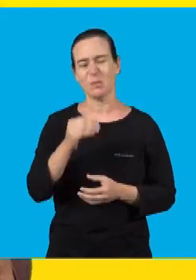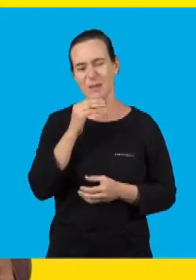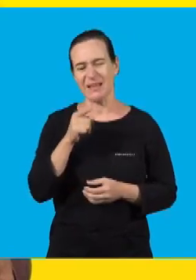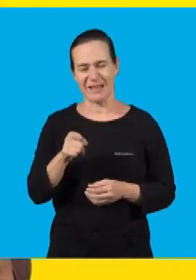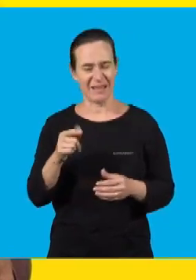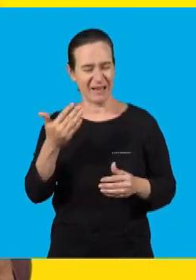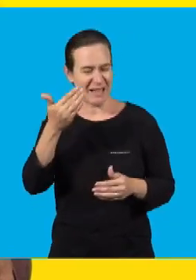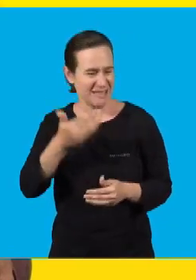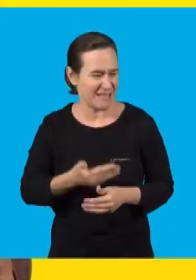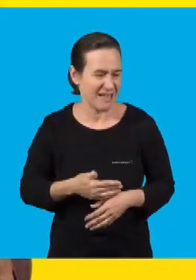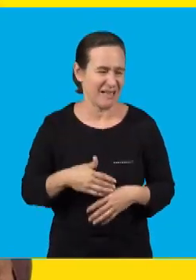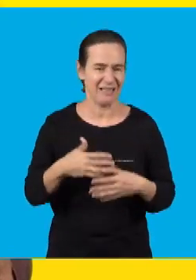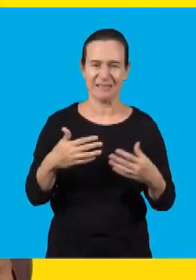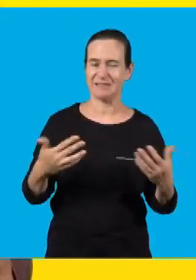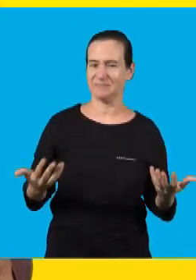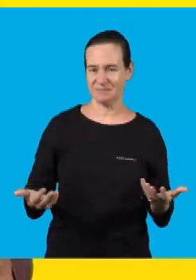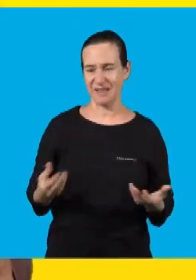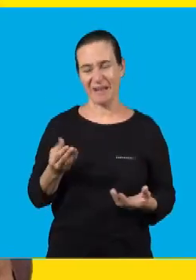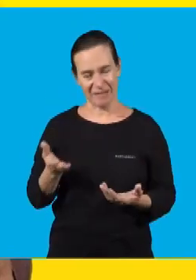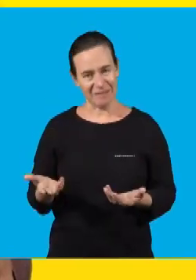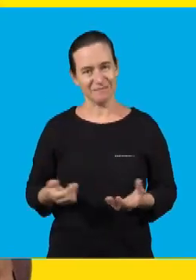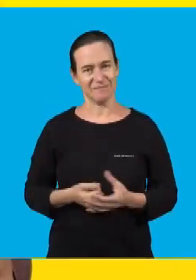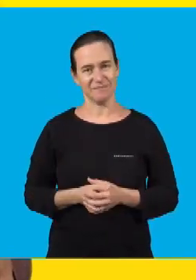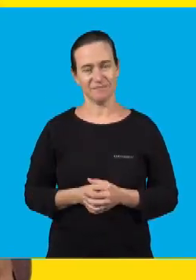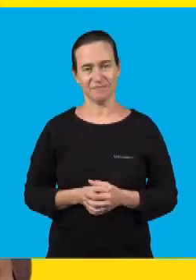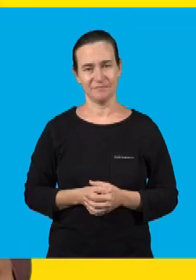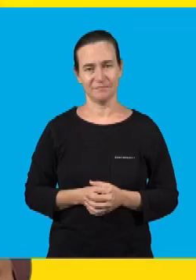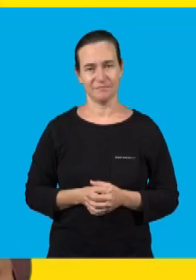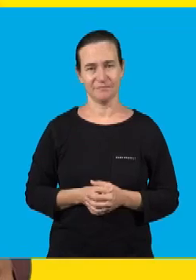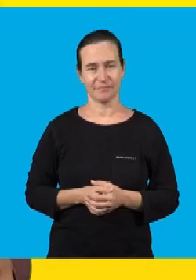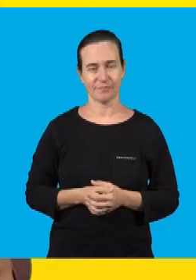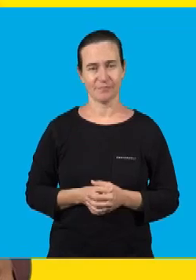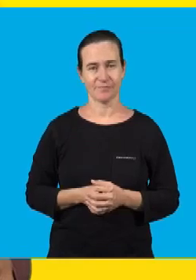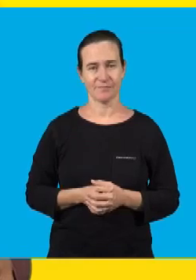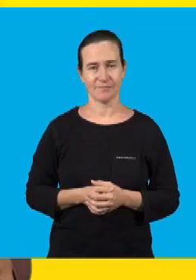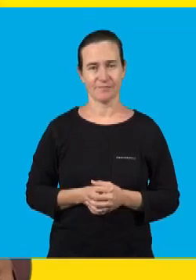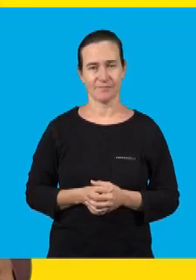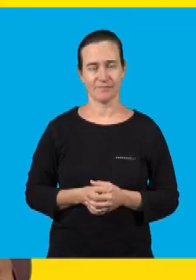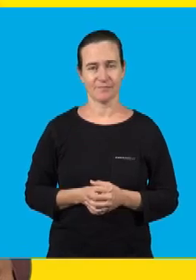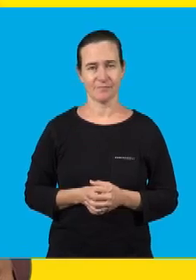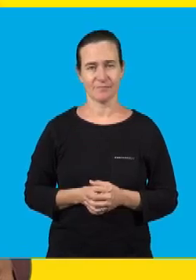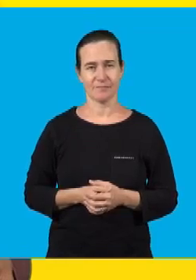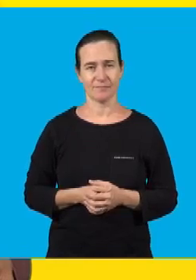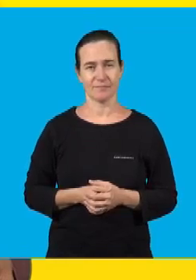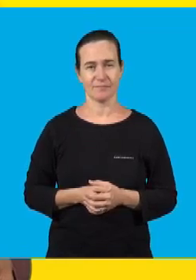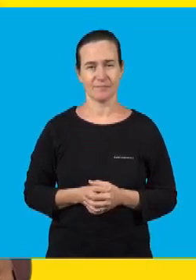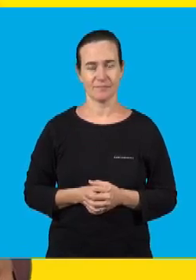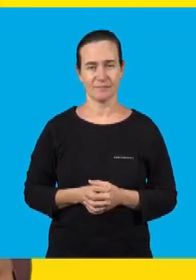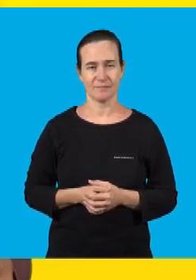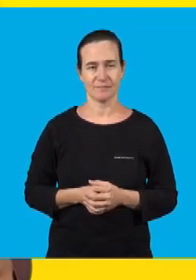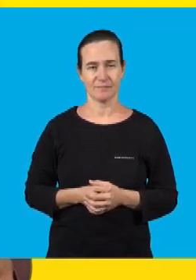see how the bitterness or the dejection or the sadness would come through in the way he's communicating that,